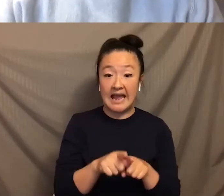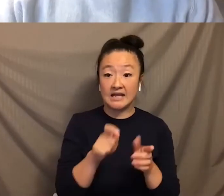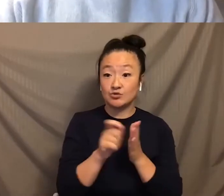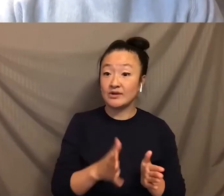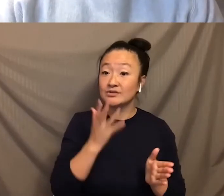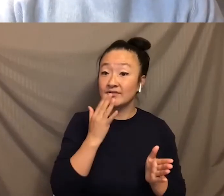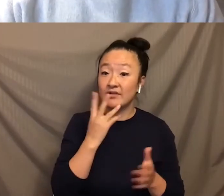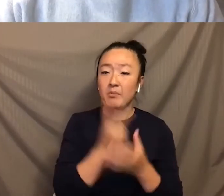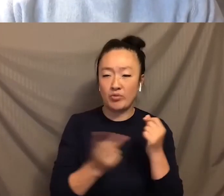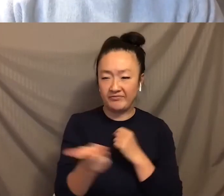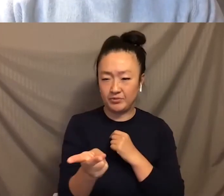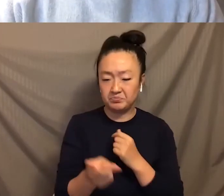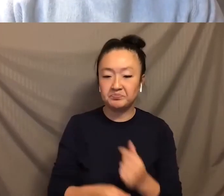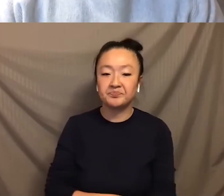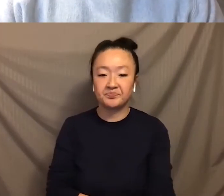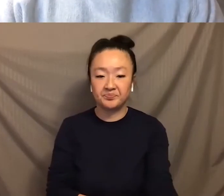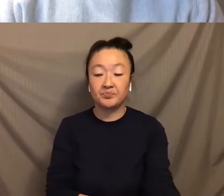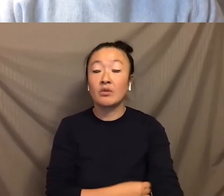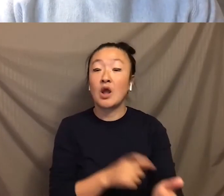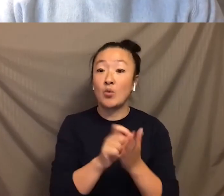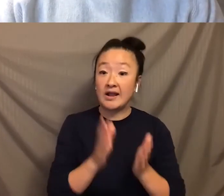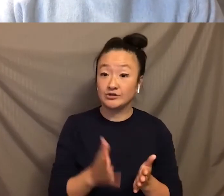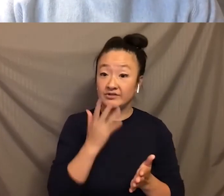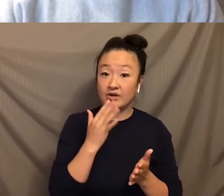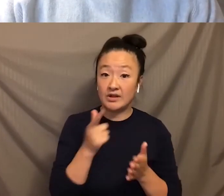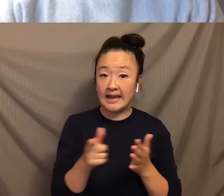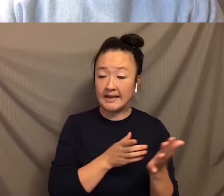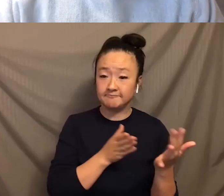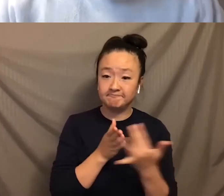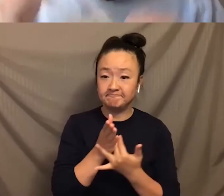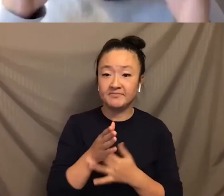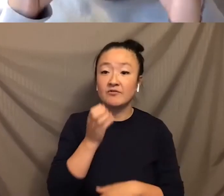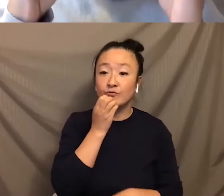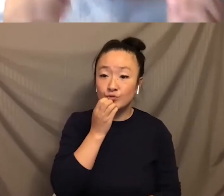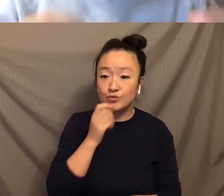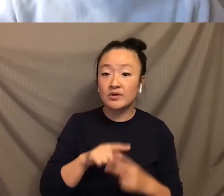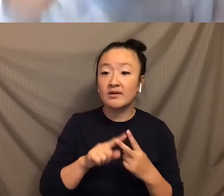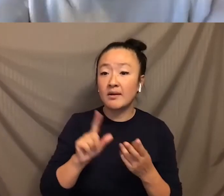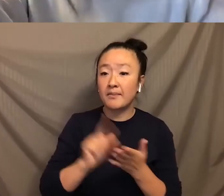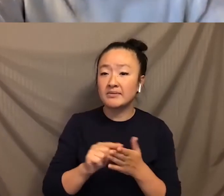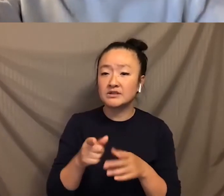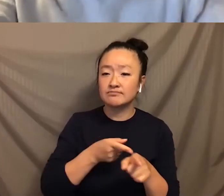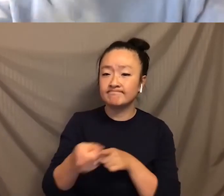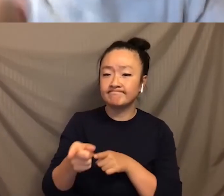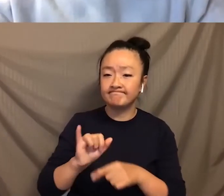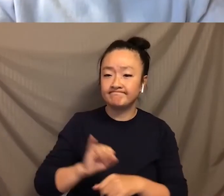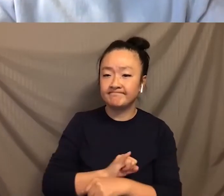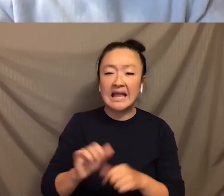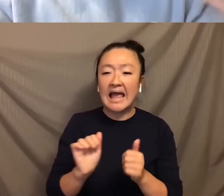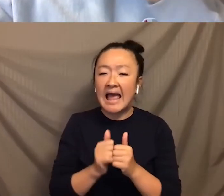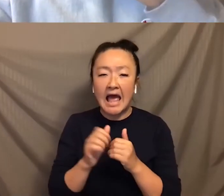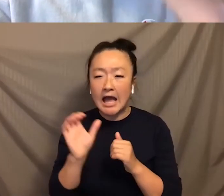to both of you, I guess, as writers of color navigating the food and publishing industry, how did you find your people? How